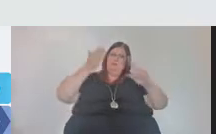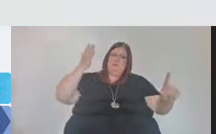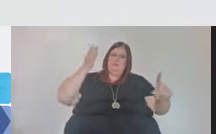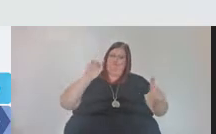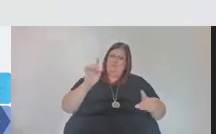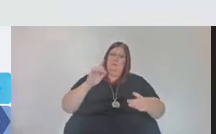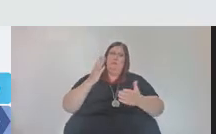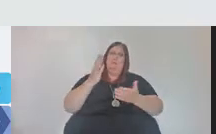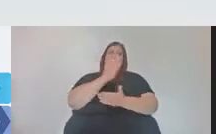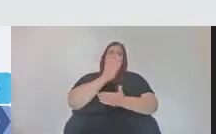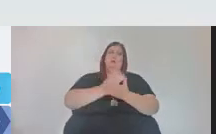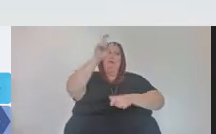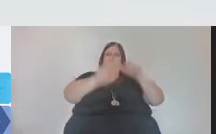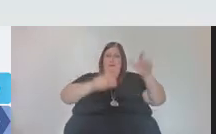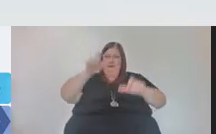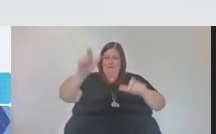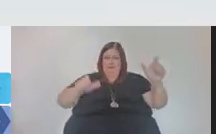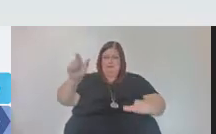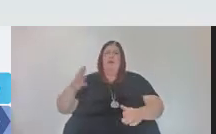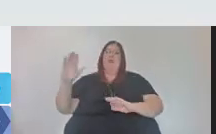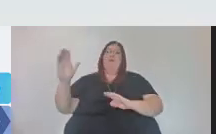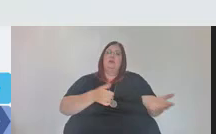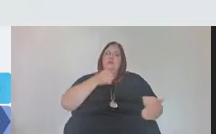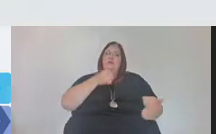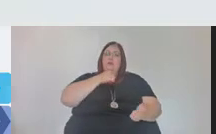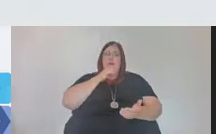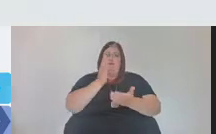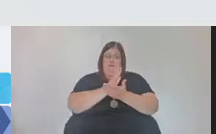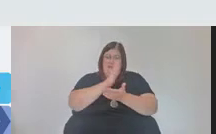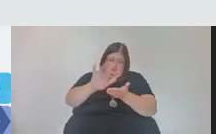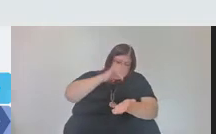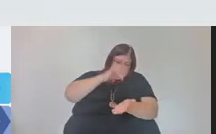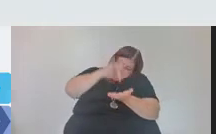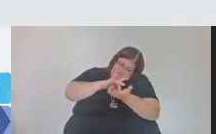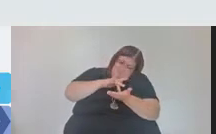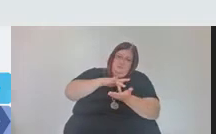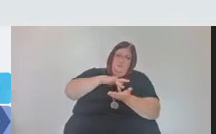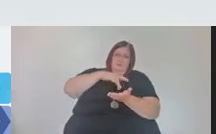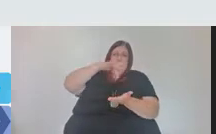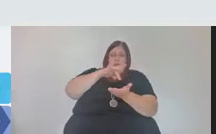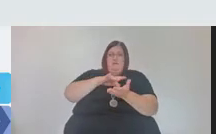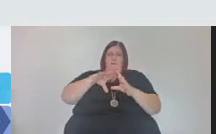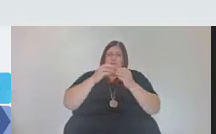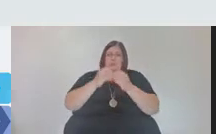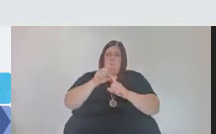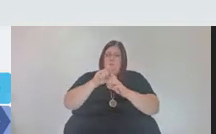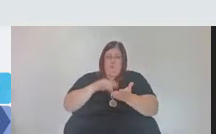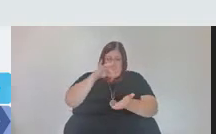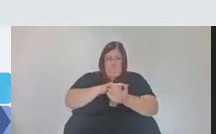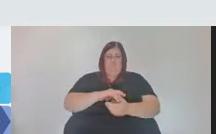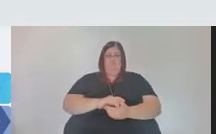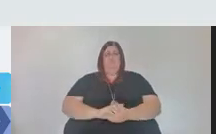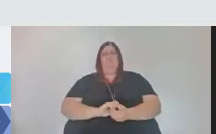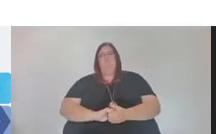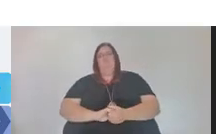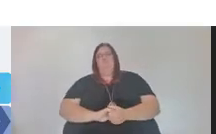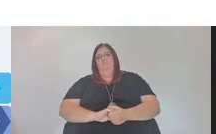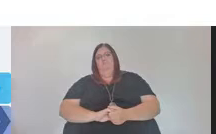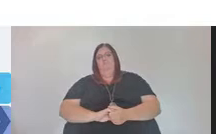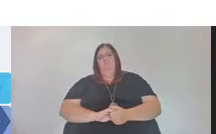places the citizen, our patients and service users, absolutely at the heart of our services. Next slide, please.